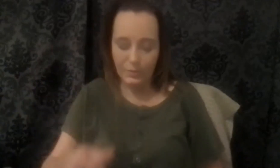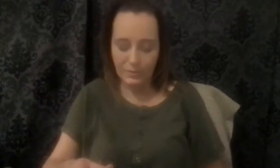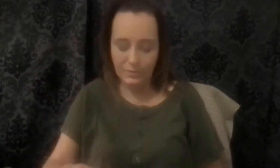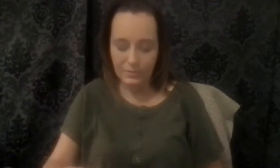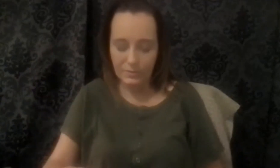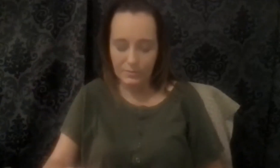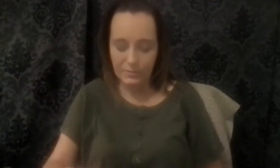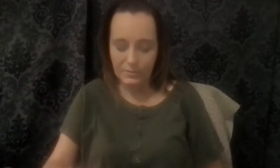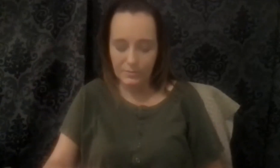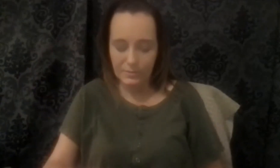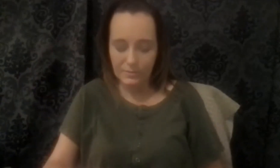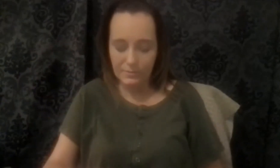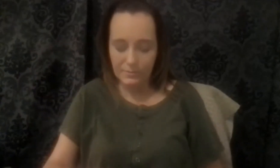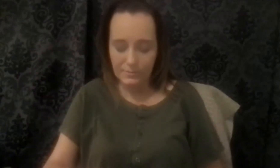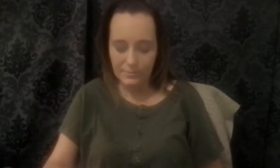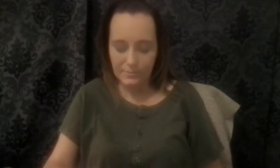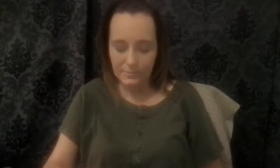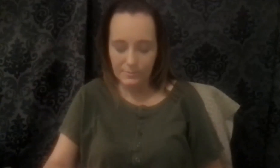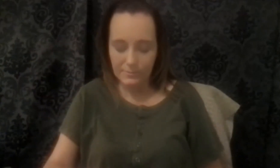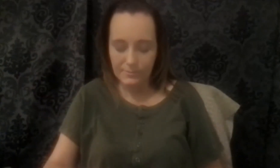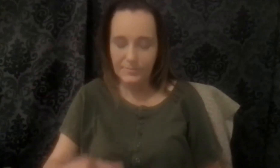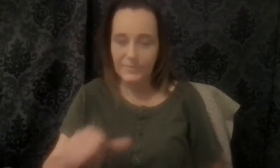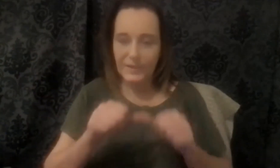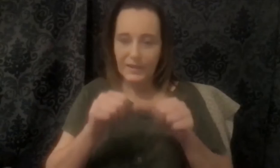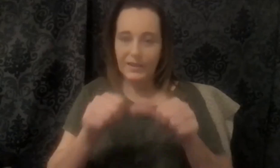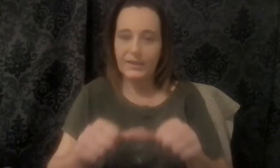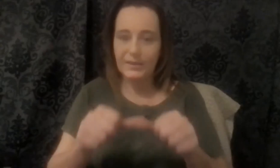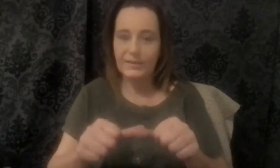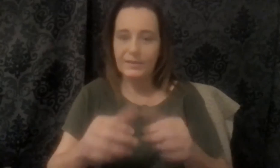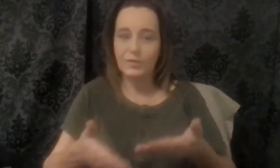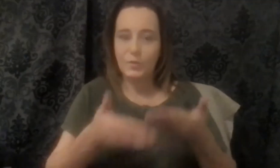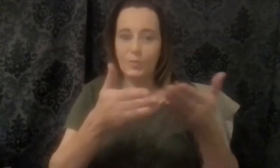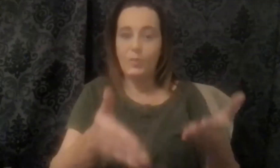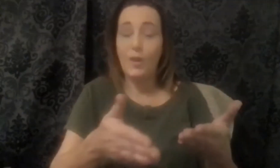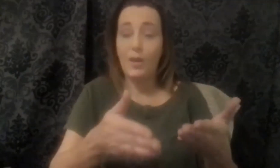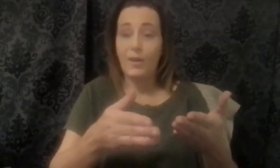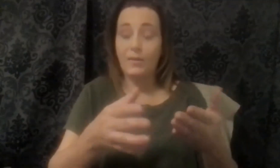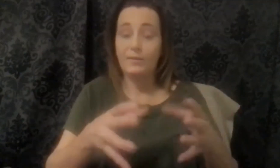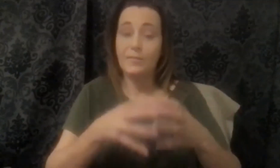obviously, to provide as much information as we can. You make very good points, Lewis.